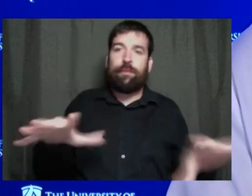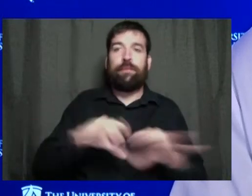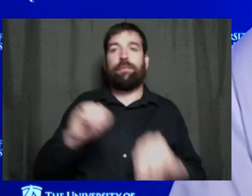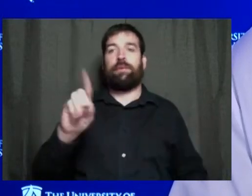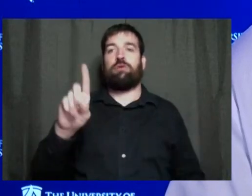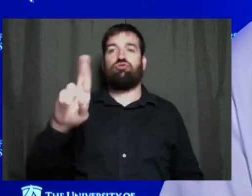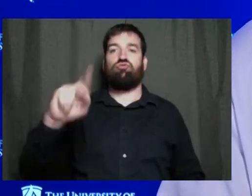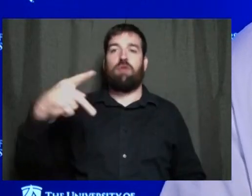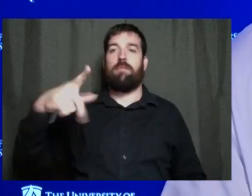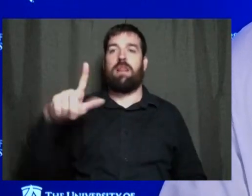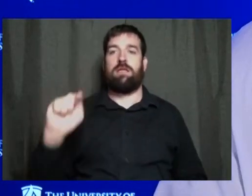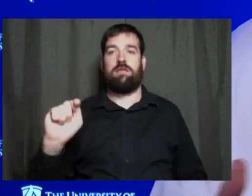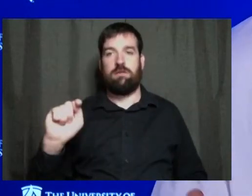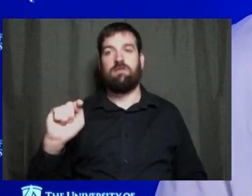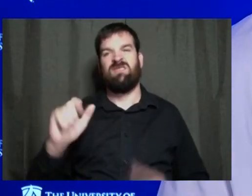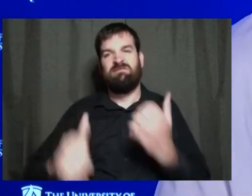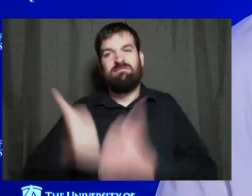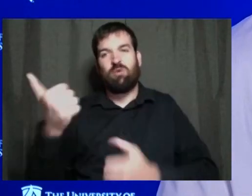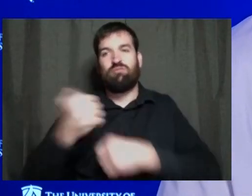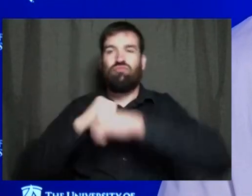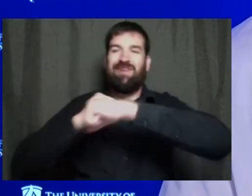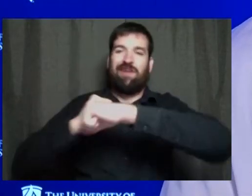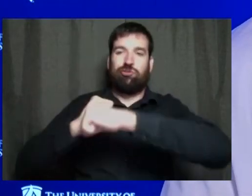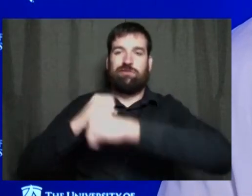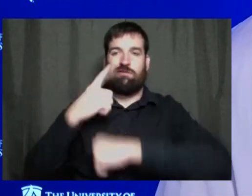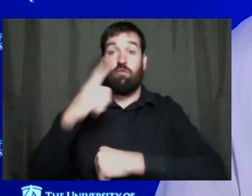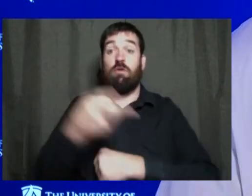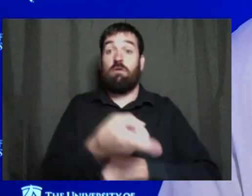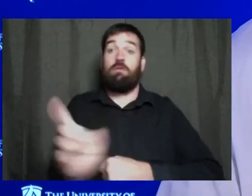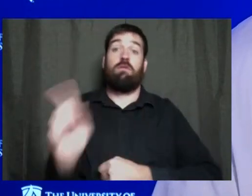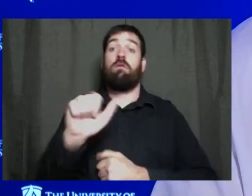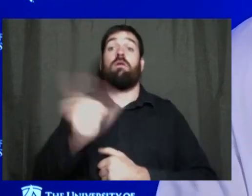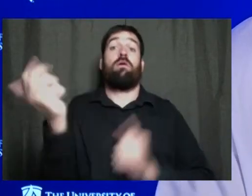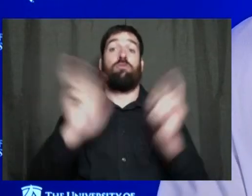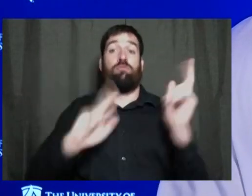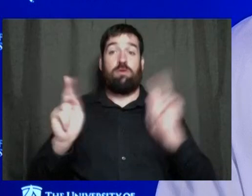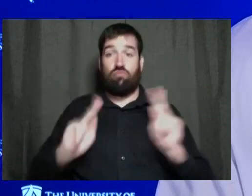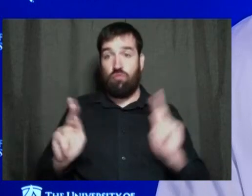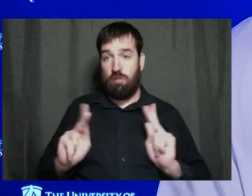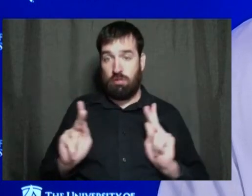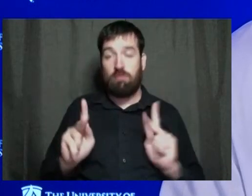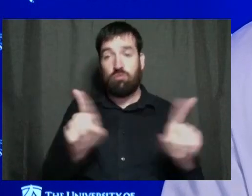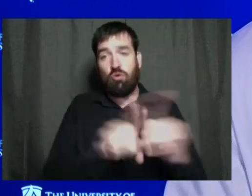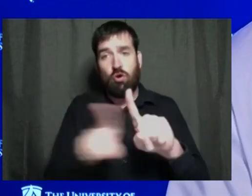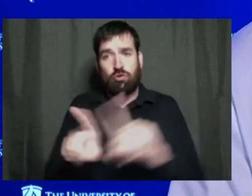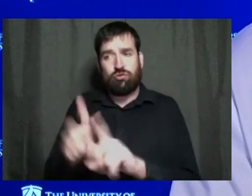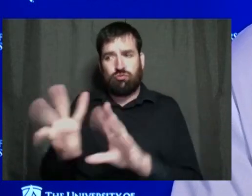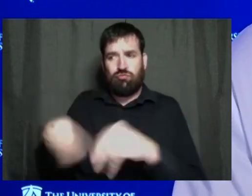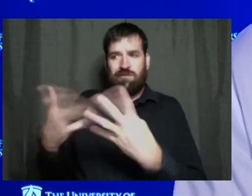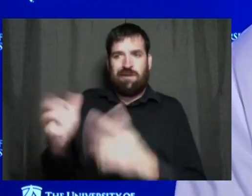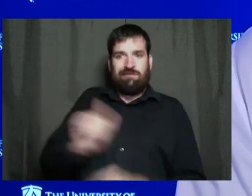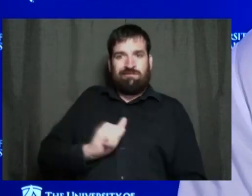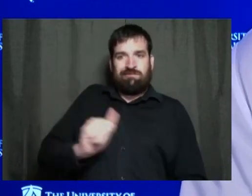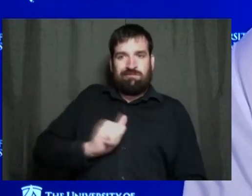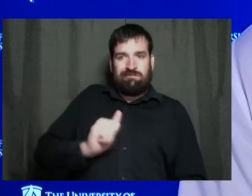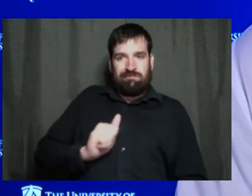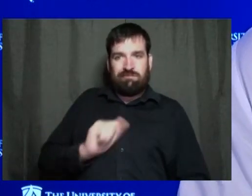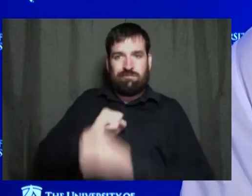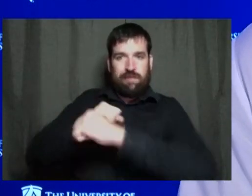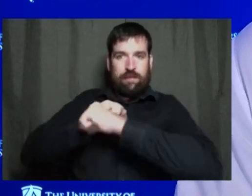most protection to other people in your environment, and what also provides you the mask wearer protection as well.